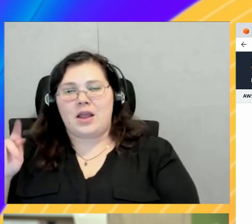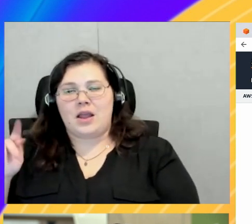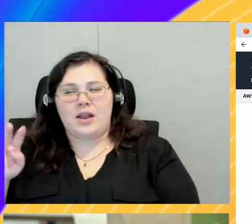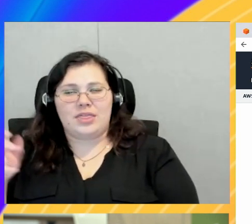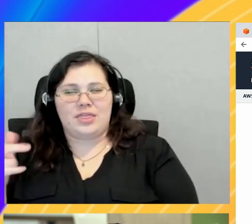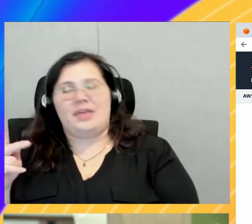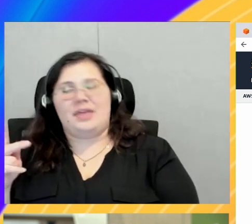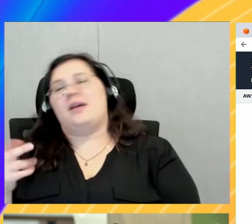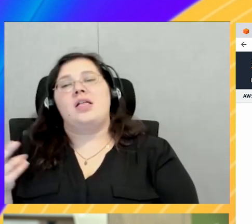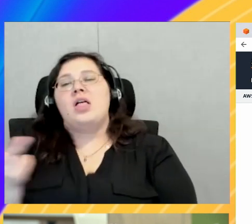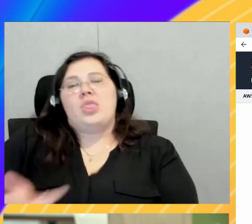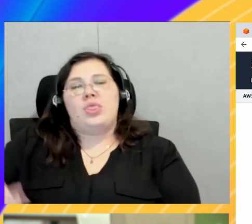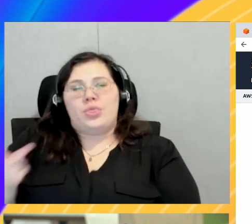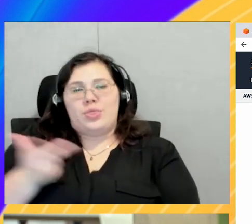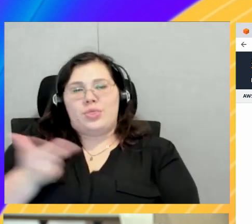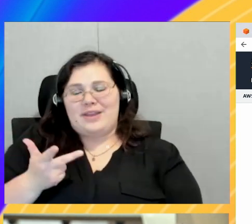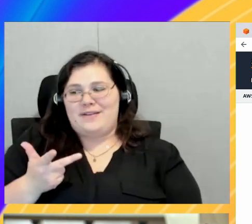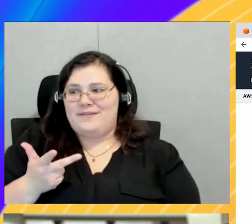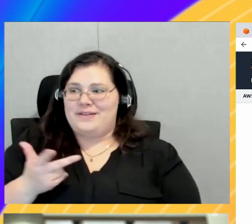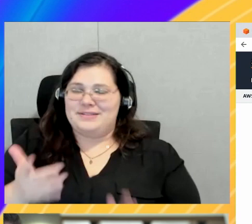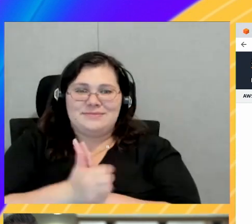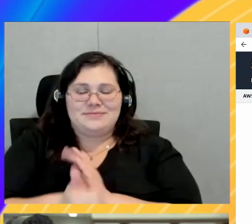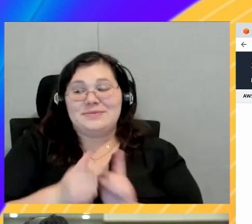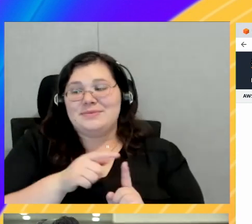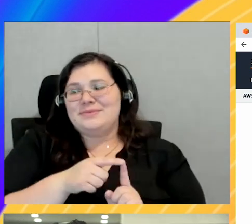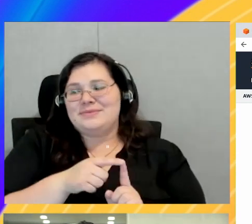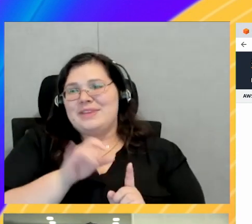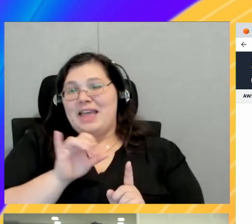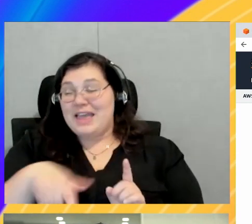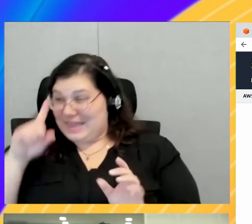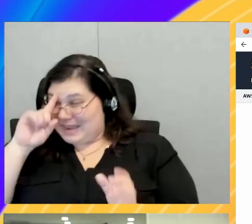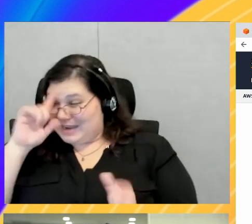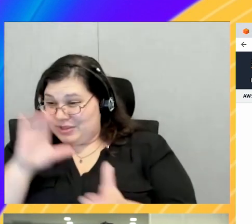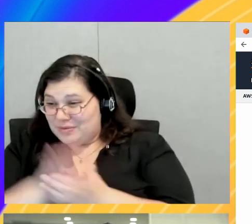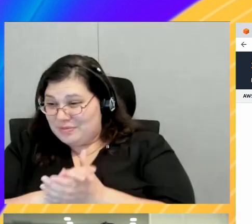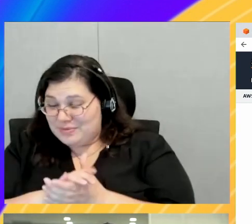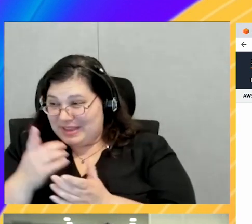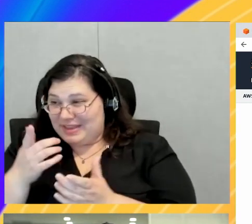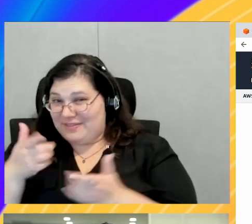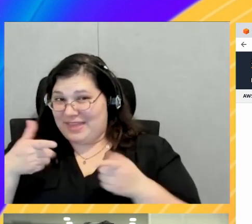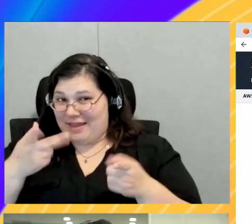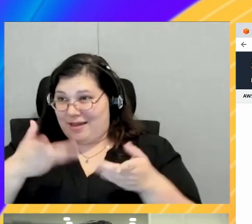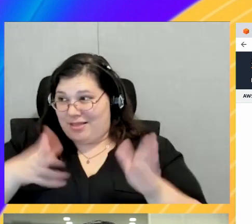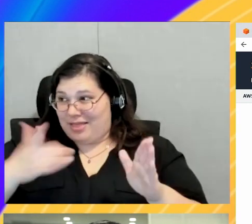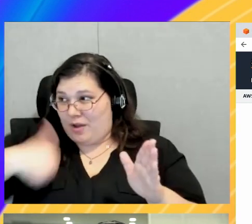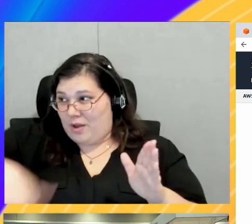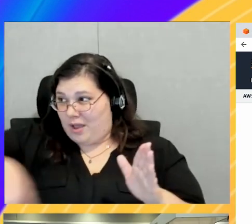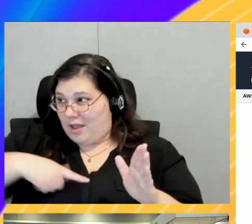trio. Yes. Can you believe they let us talk to people live? Yes. I mean, no.